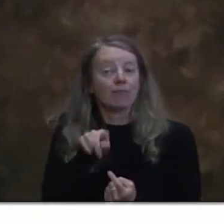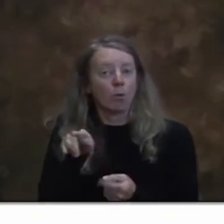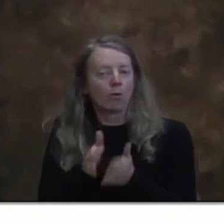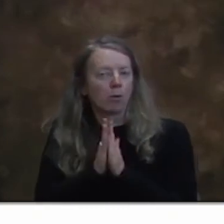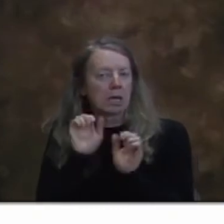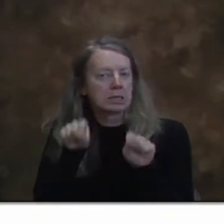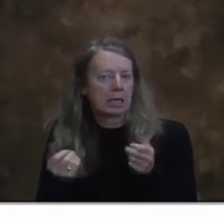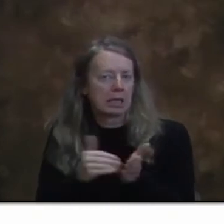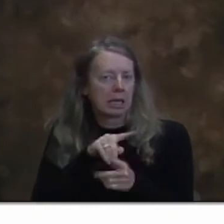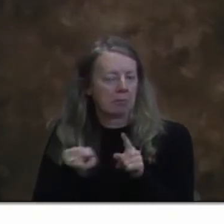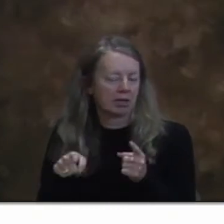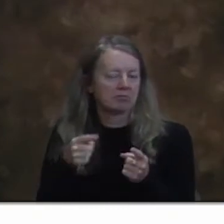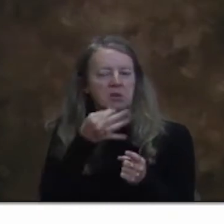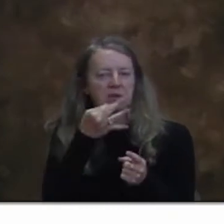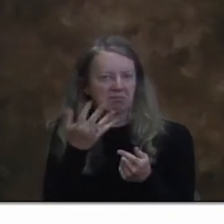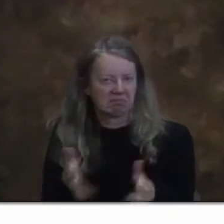As of yesterday, there have been